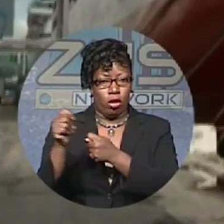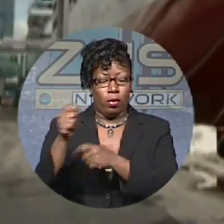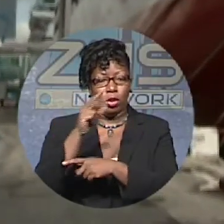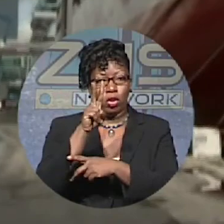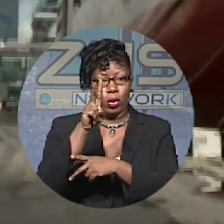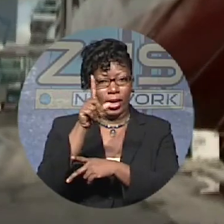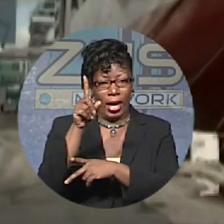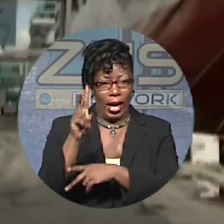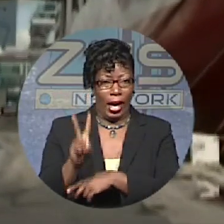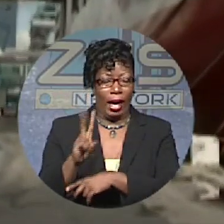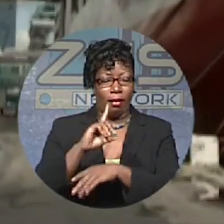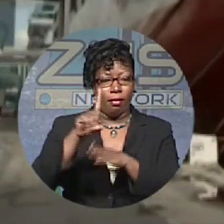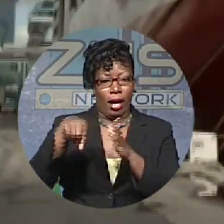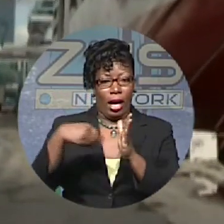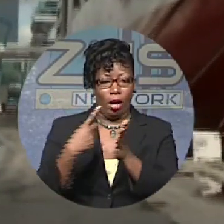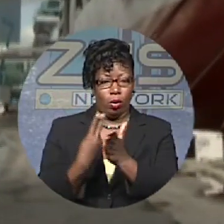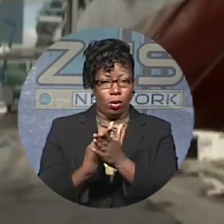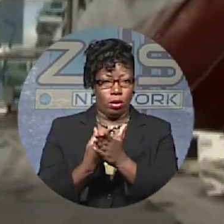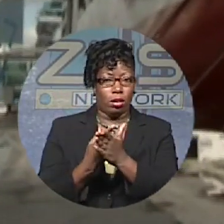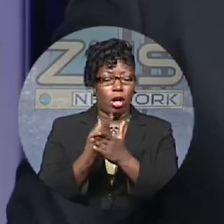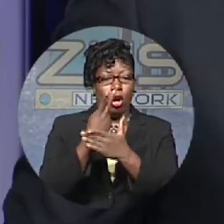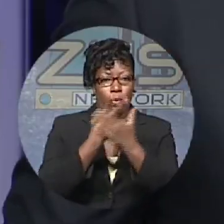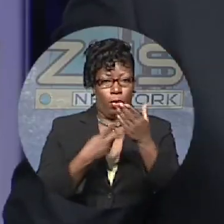2.5 hours each way.